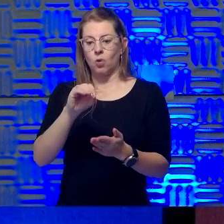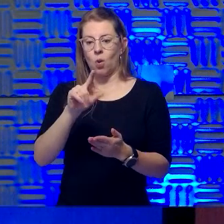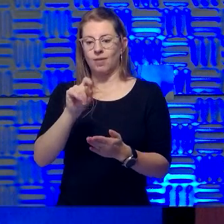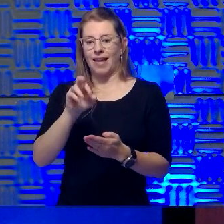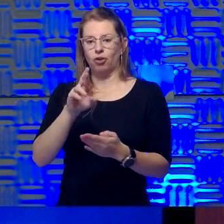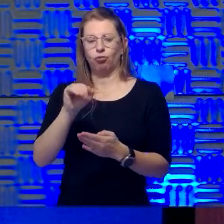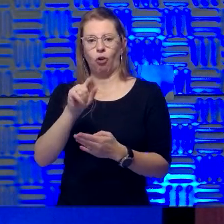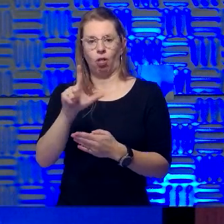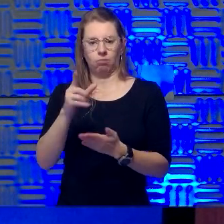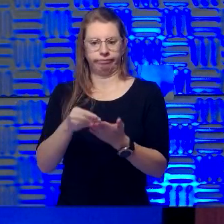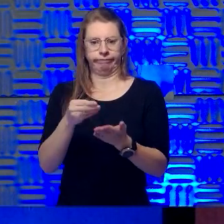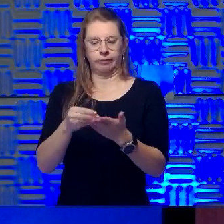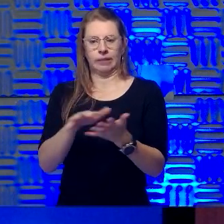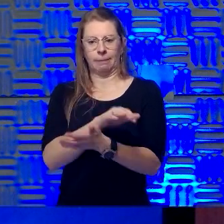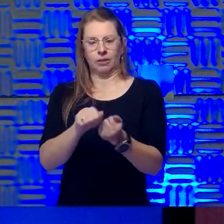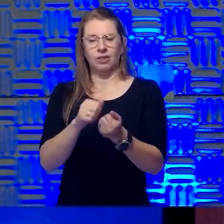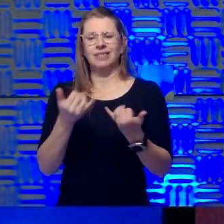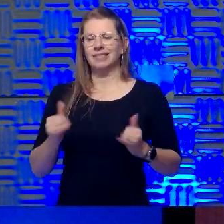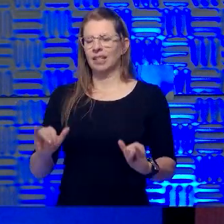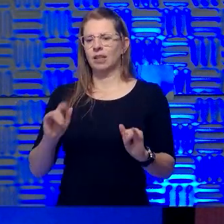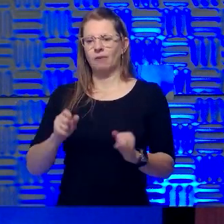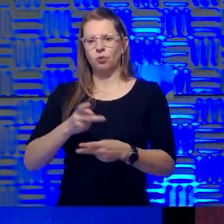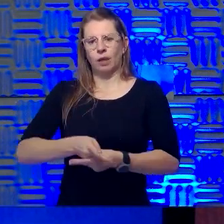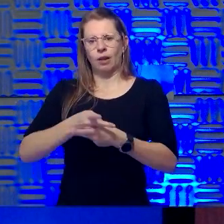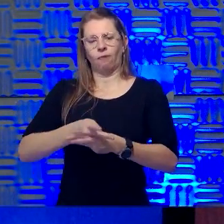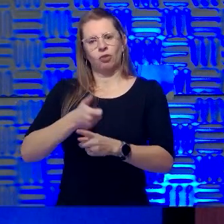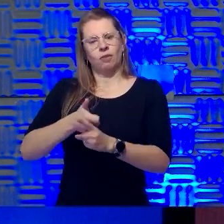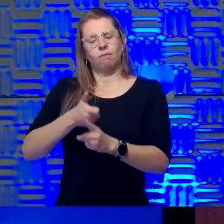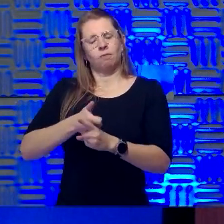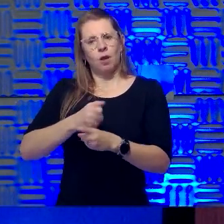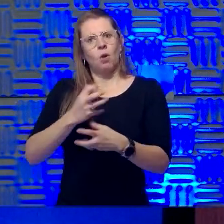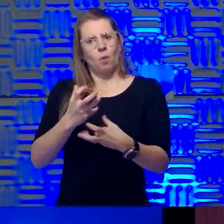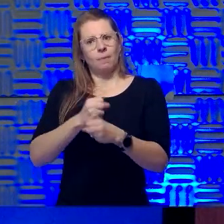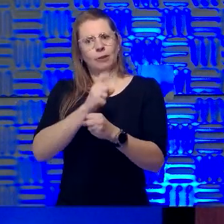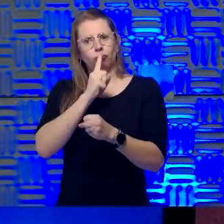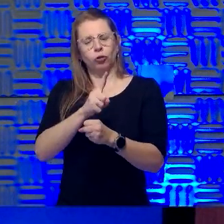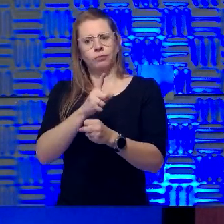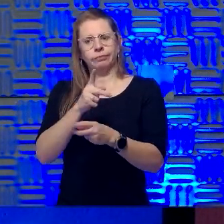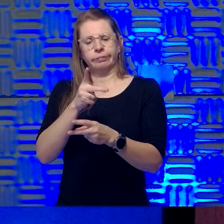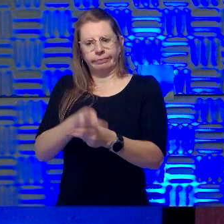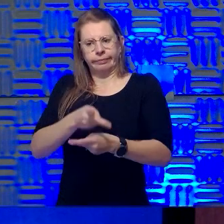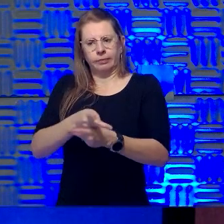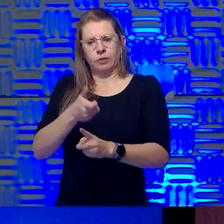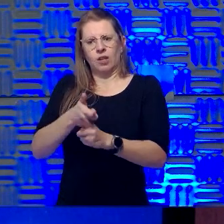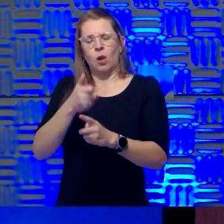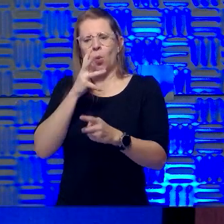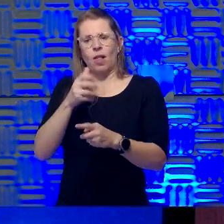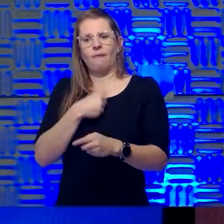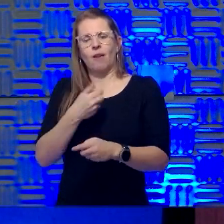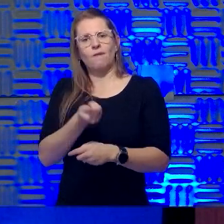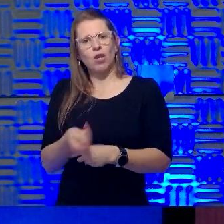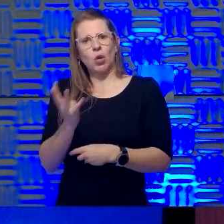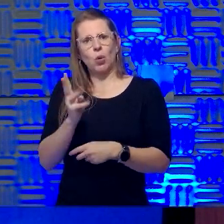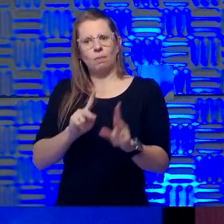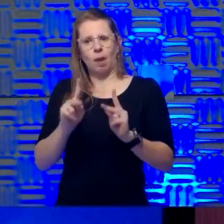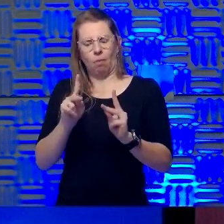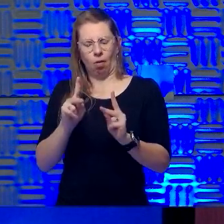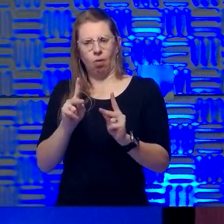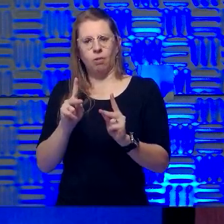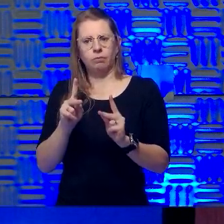from COVID-19. You still got to take care of yourself. We want to make sure that you're doing that, and so we're going to have a couple of guests tomorrow with